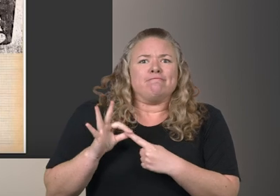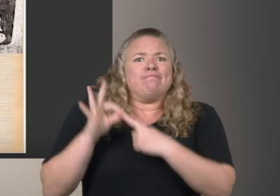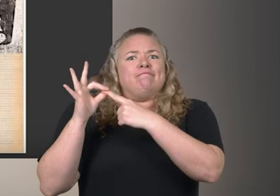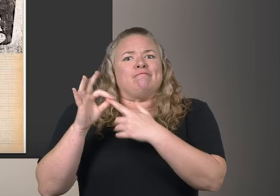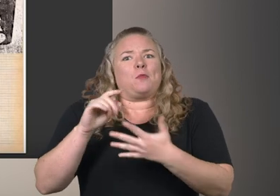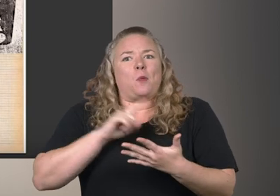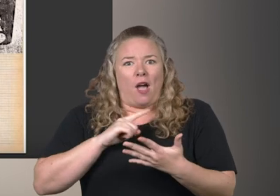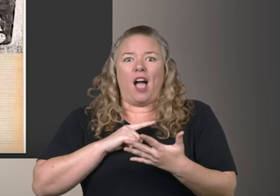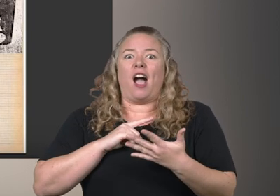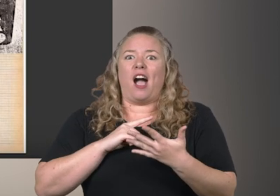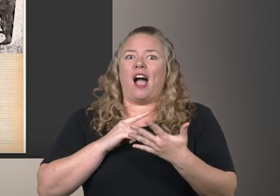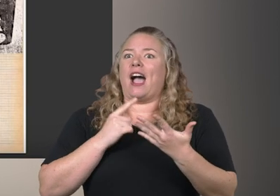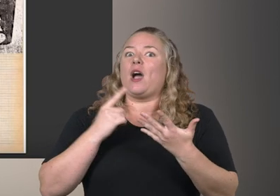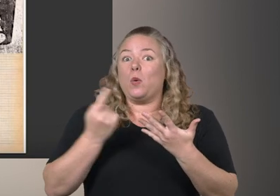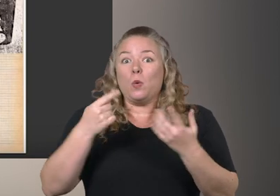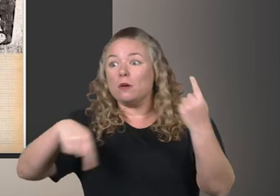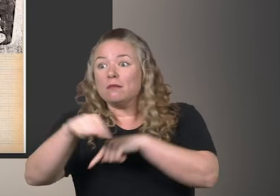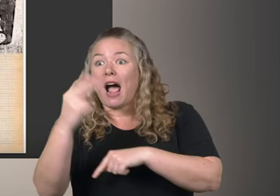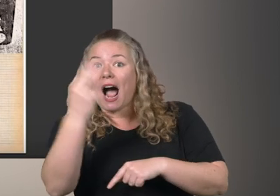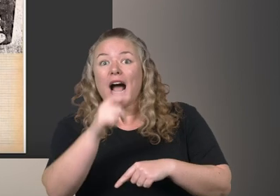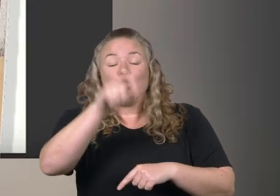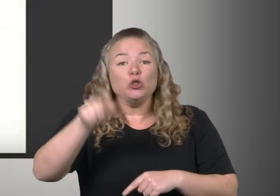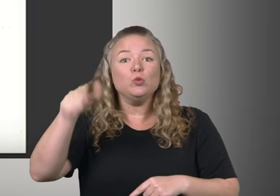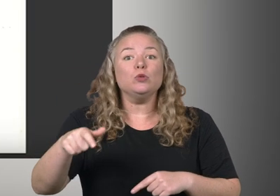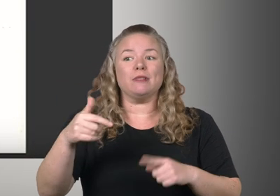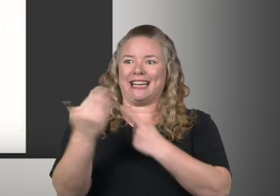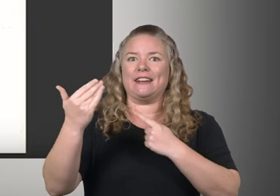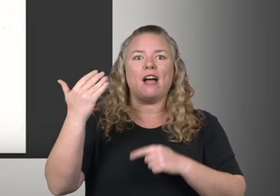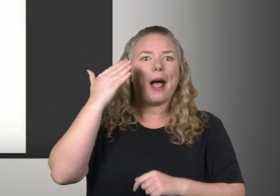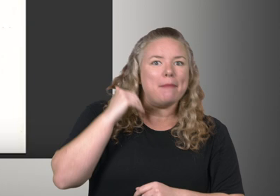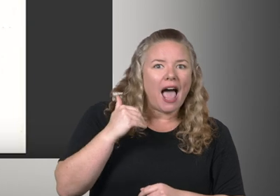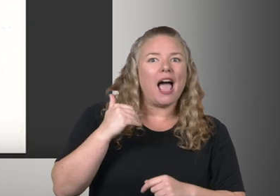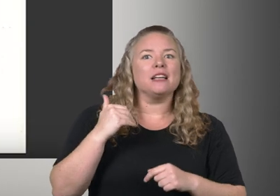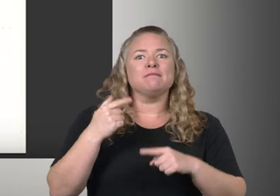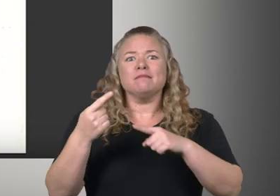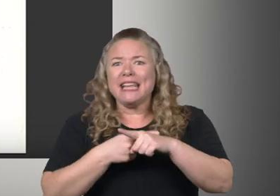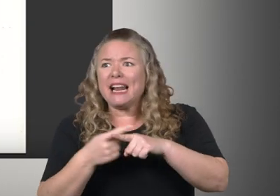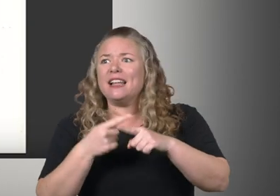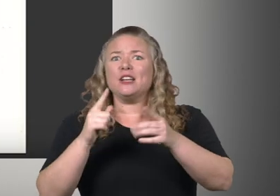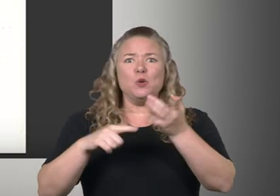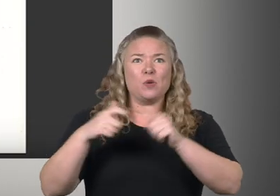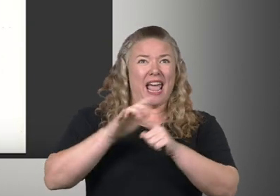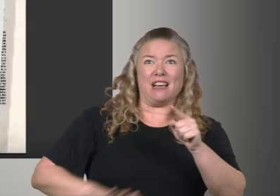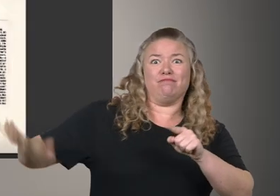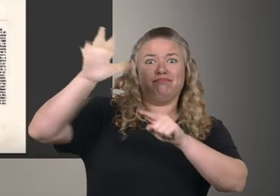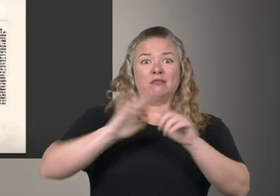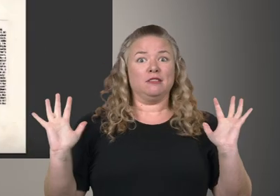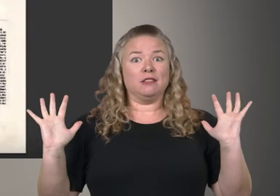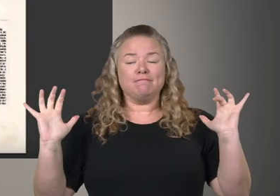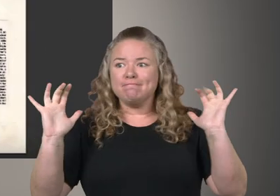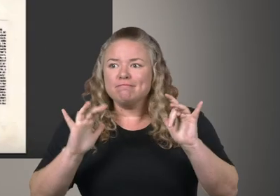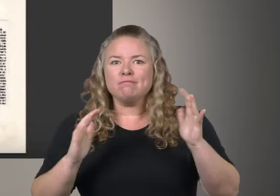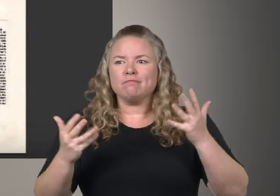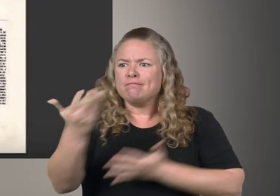moment because it brought together art students who identified as black from across England and the